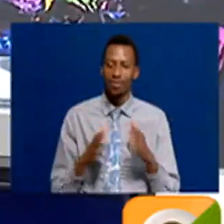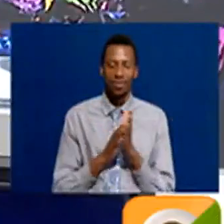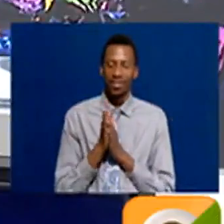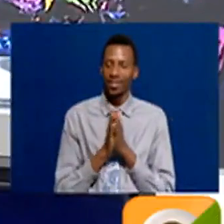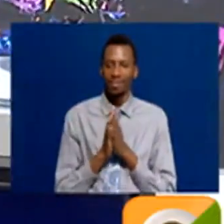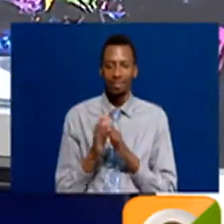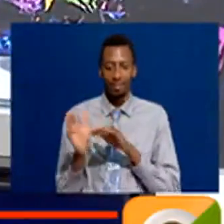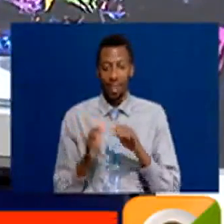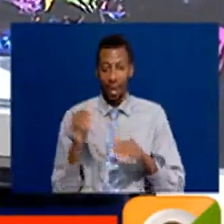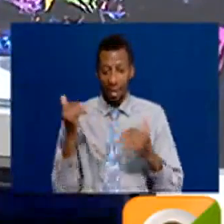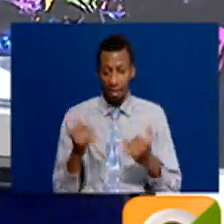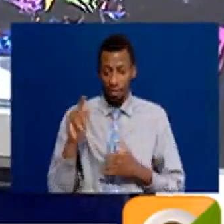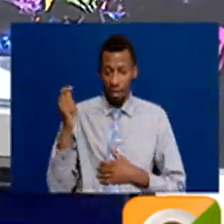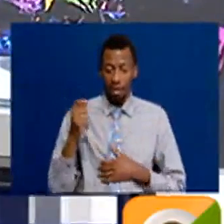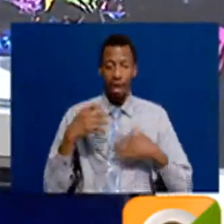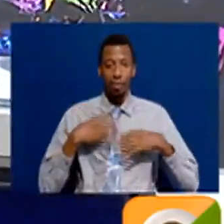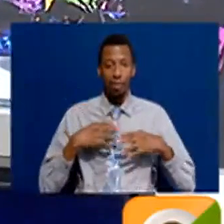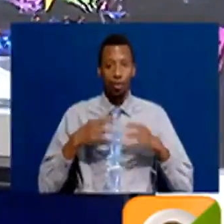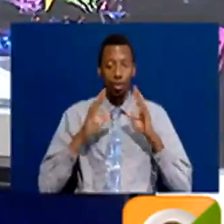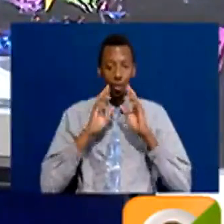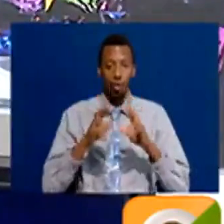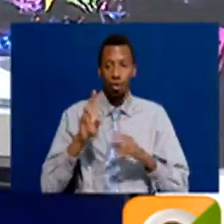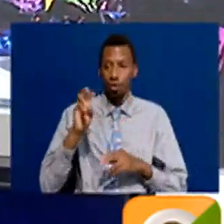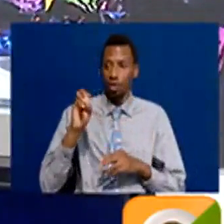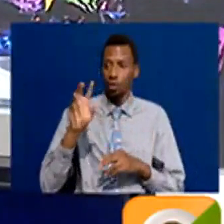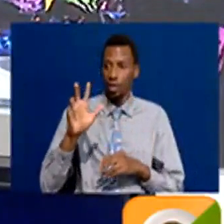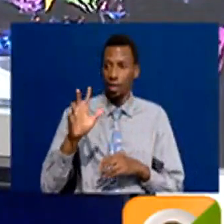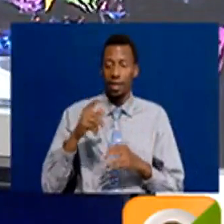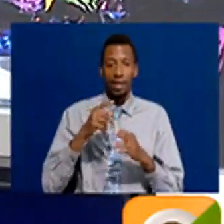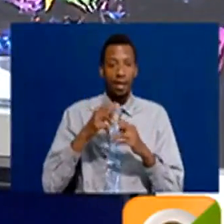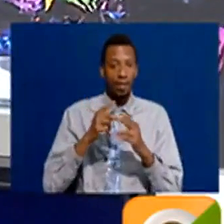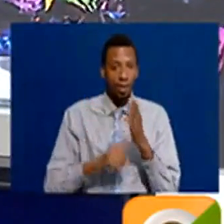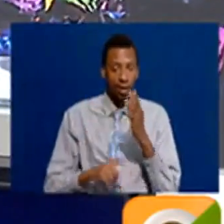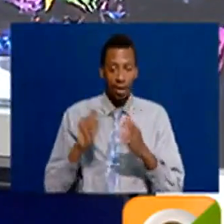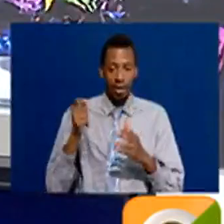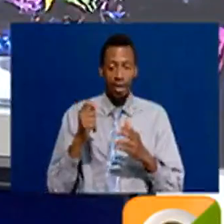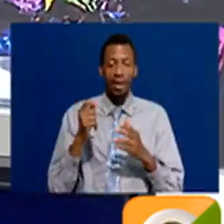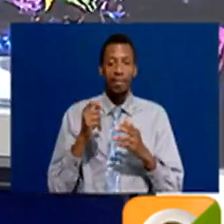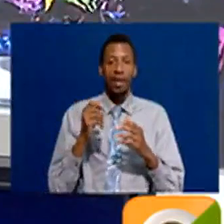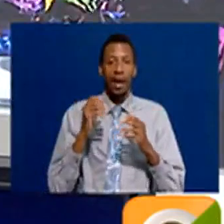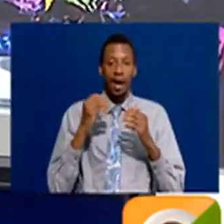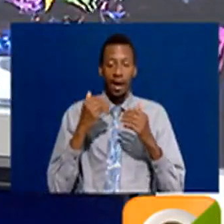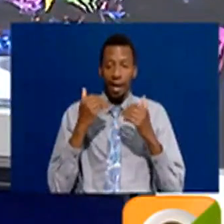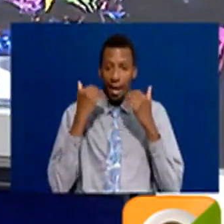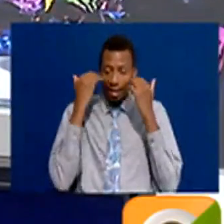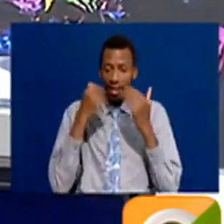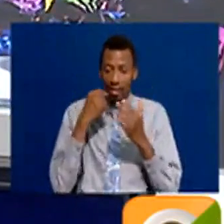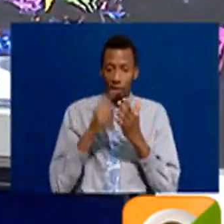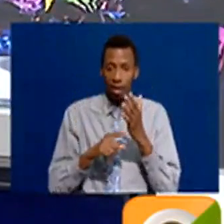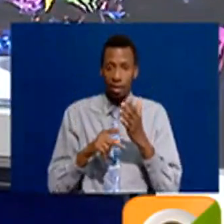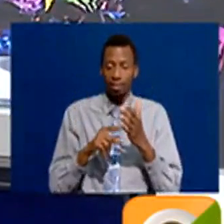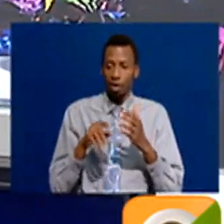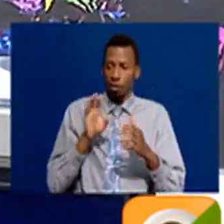Well, the Kenya Population Report 2023, dubbed Population Anxiety in Kenya, indicates that fertility rates in the country